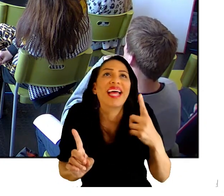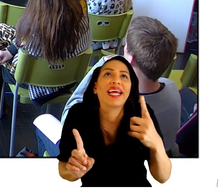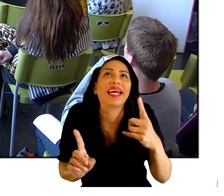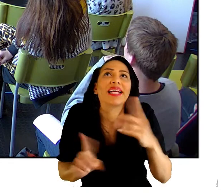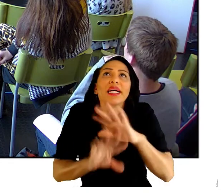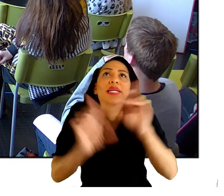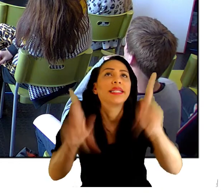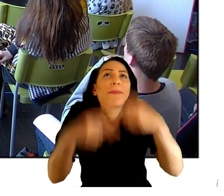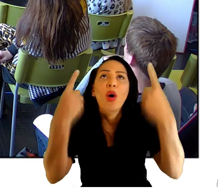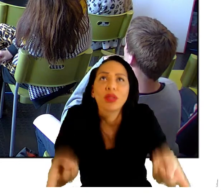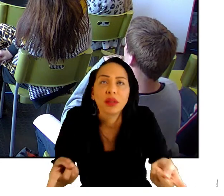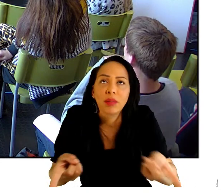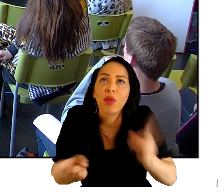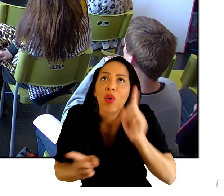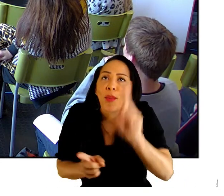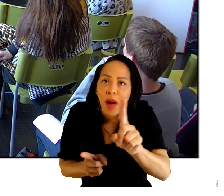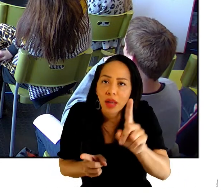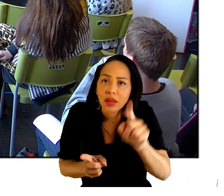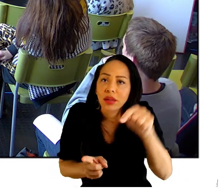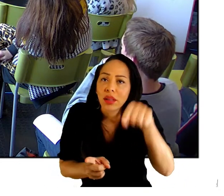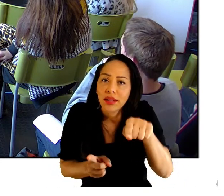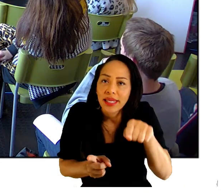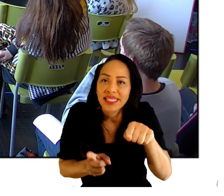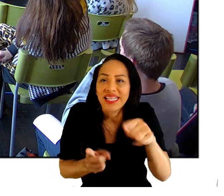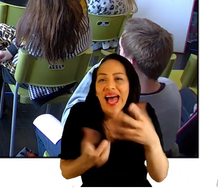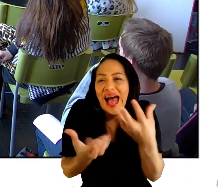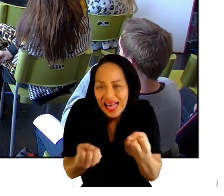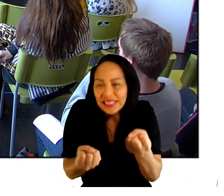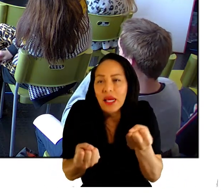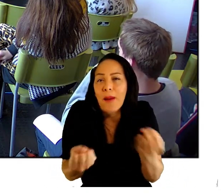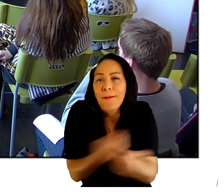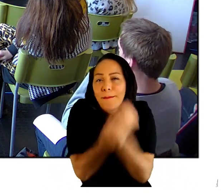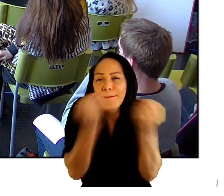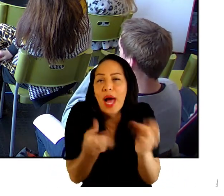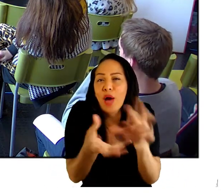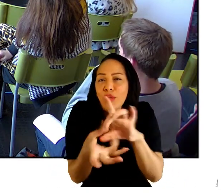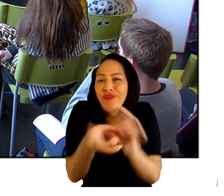was wondering whether that should be part of your work as well. Interesting. It is interesting.